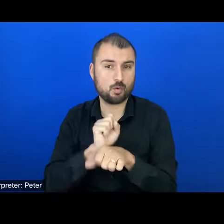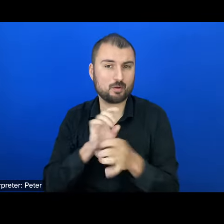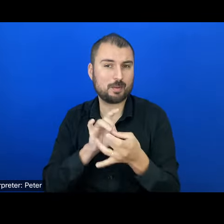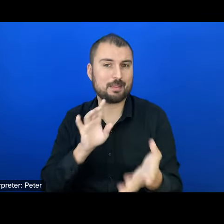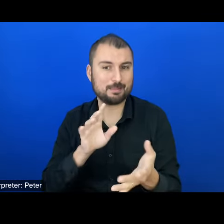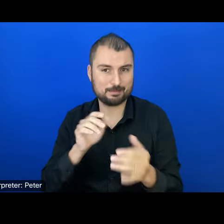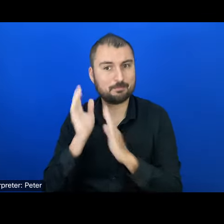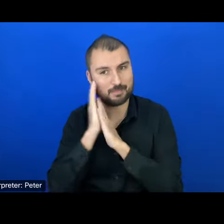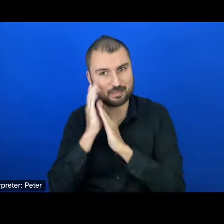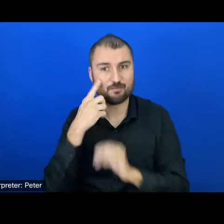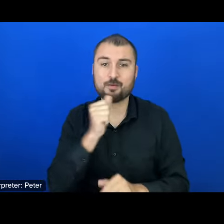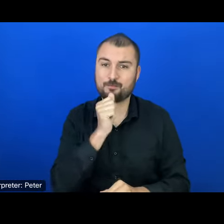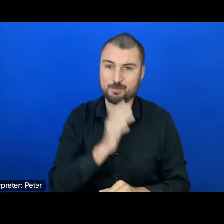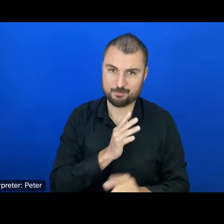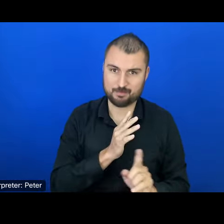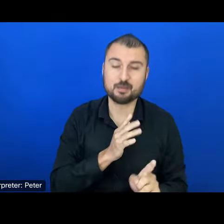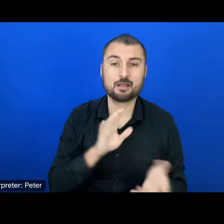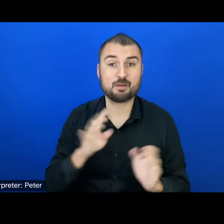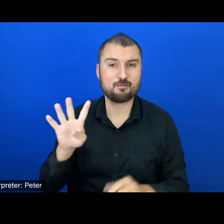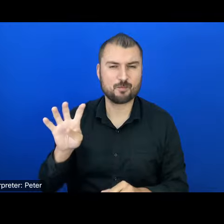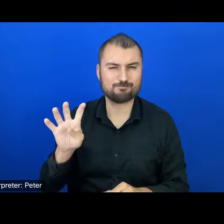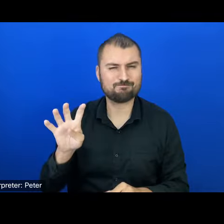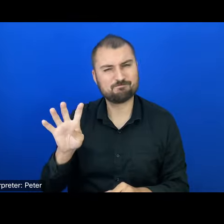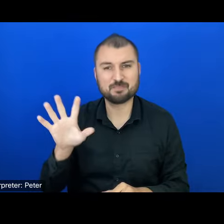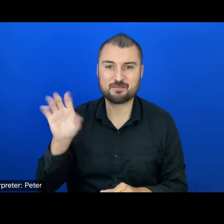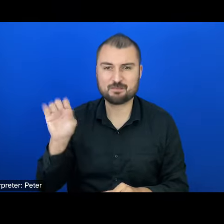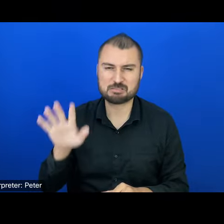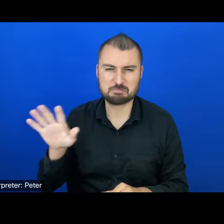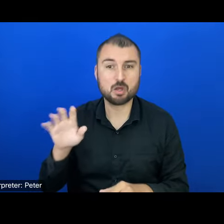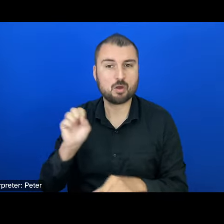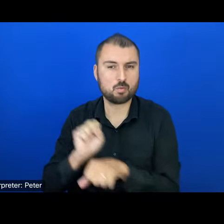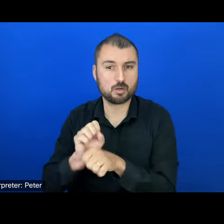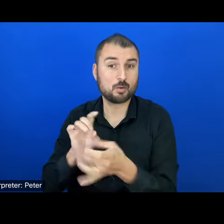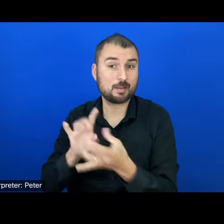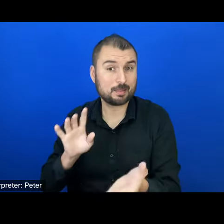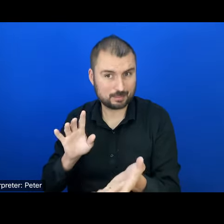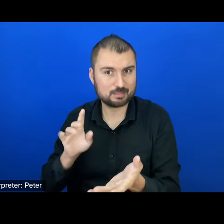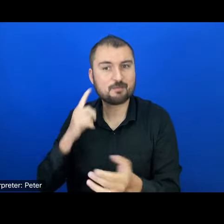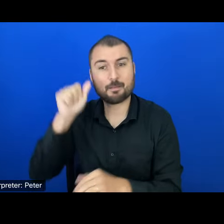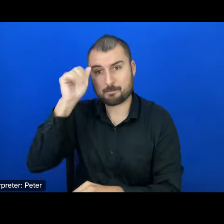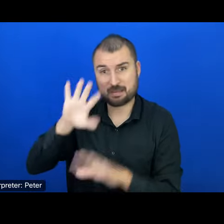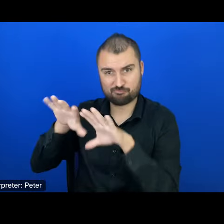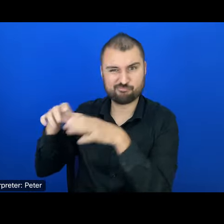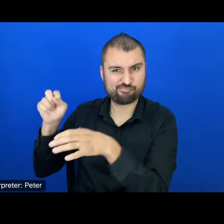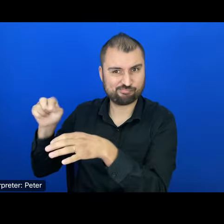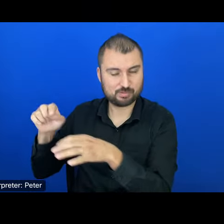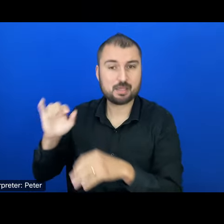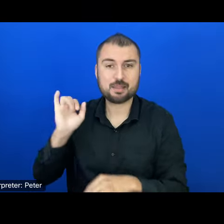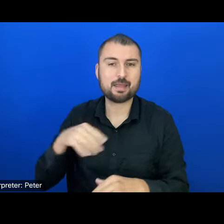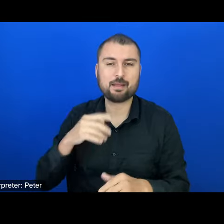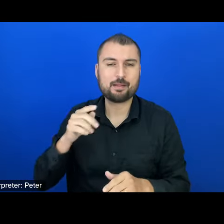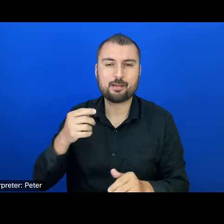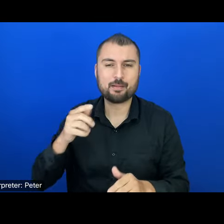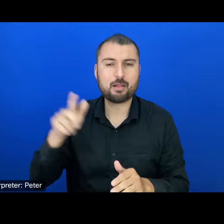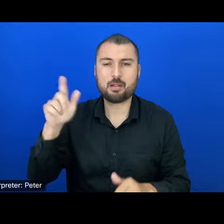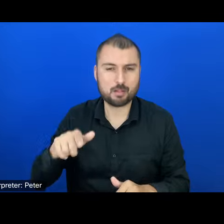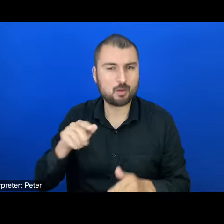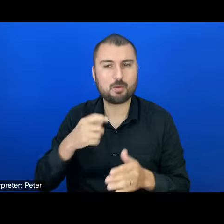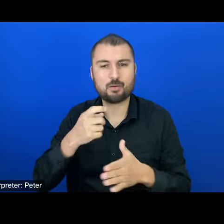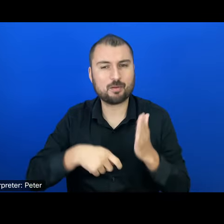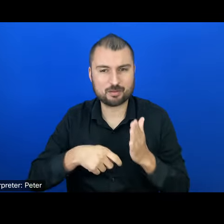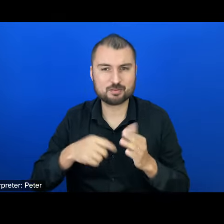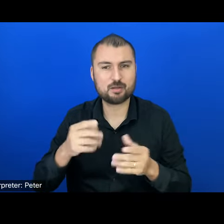females, compared to about 450 work release beds on the male side. These are low-cost operating beds, does